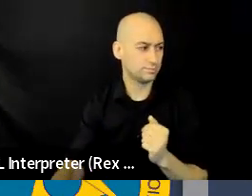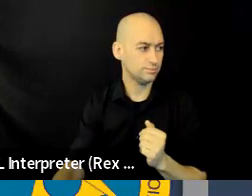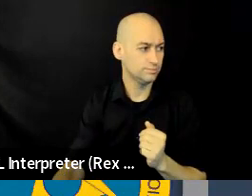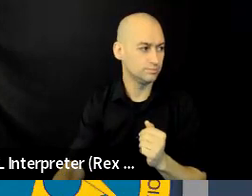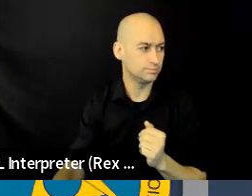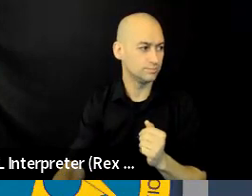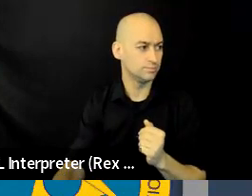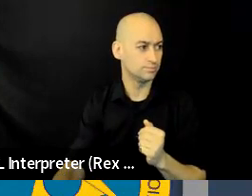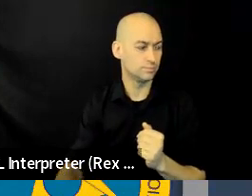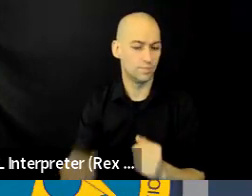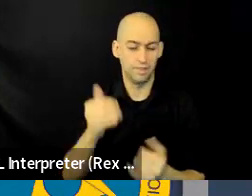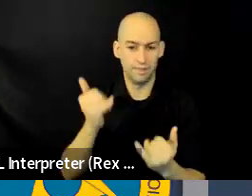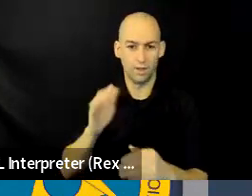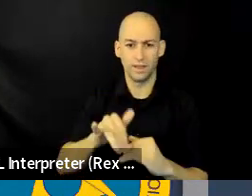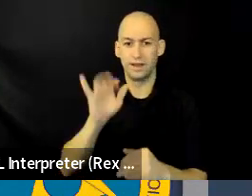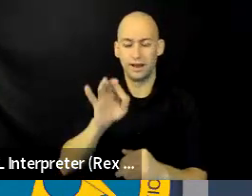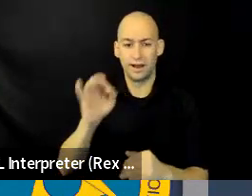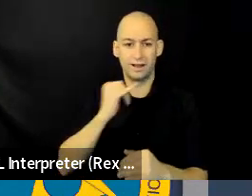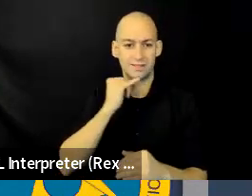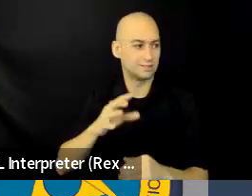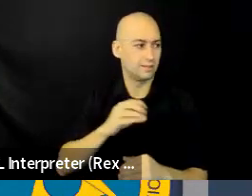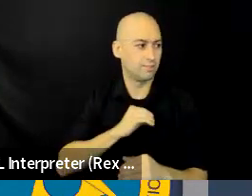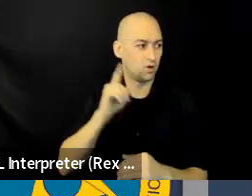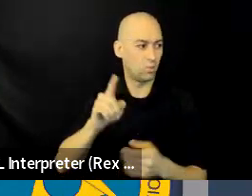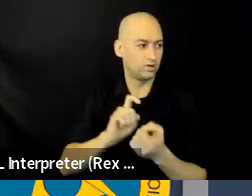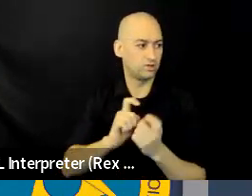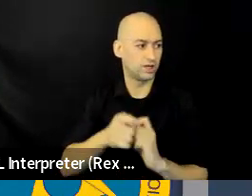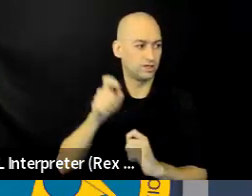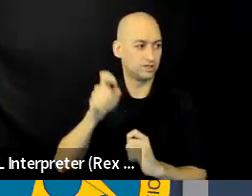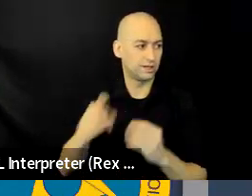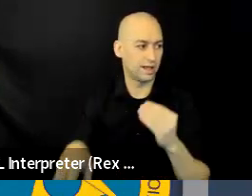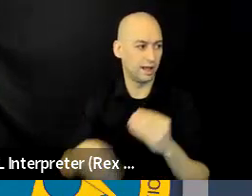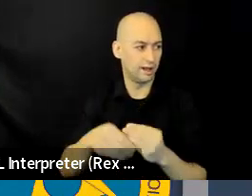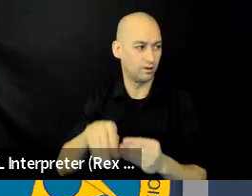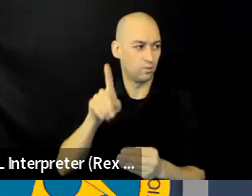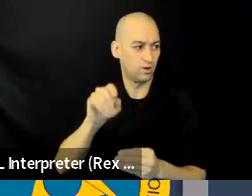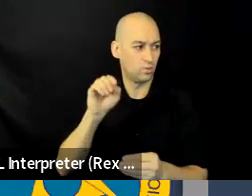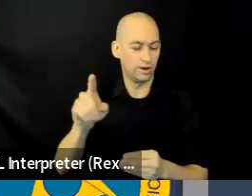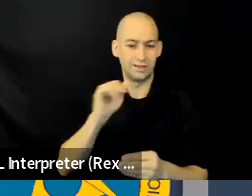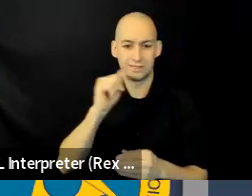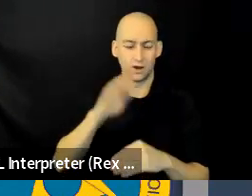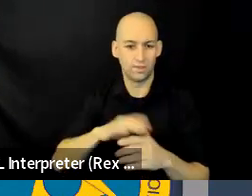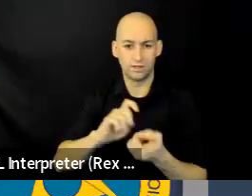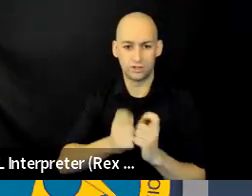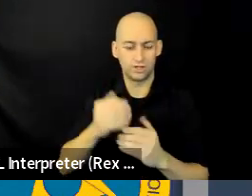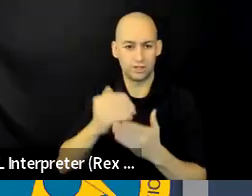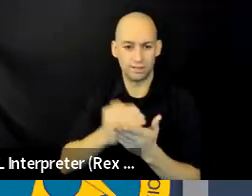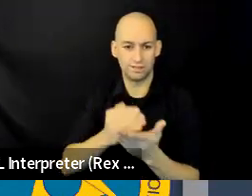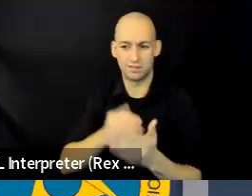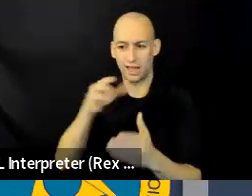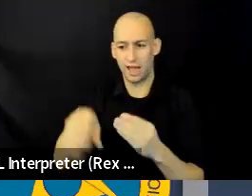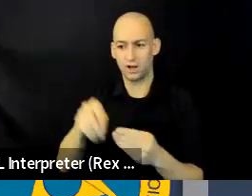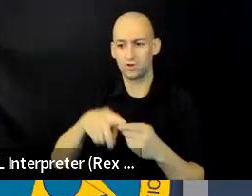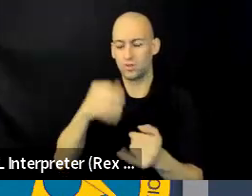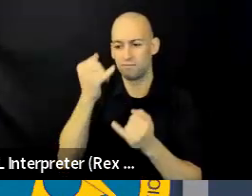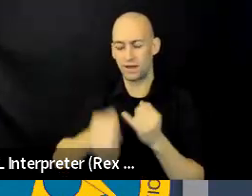accepted, there's one change we need to add to 101, which is not on the change list, and it will be added to the final change list.